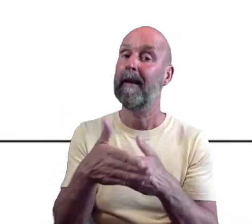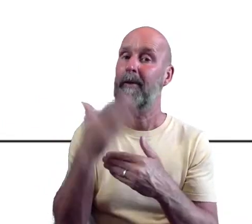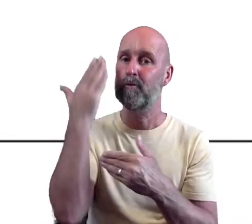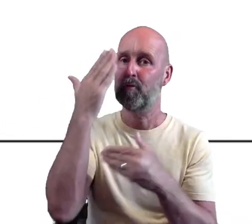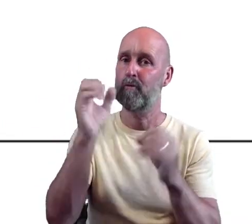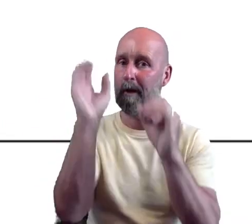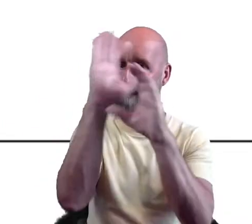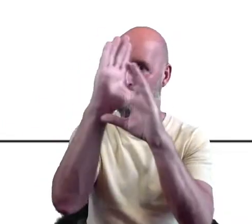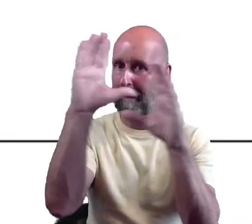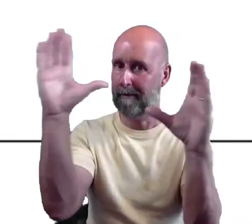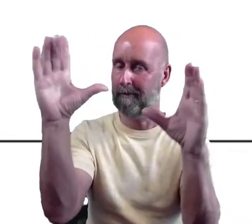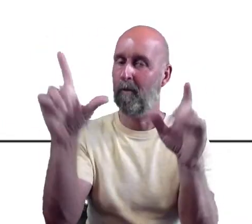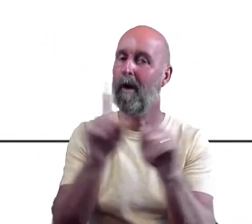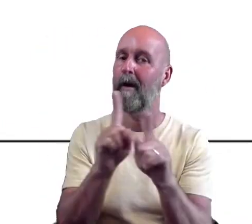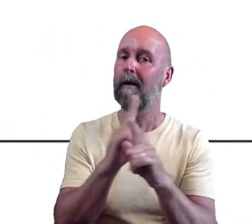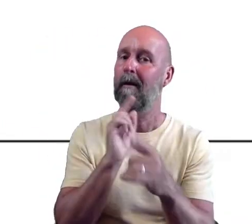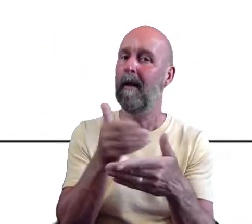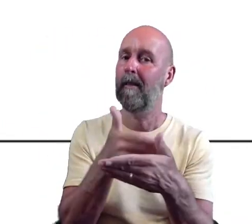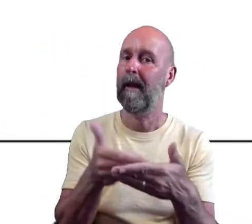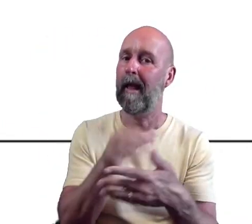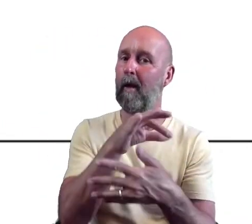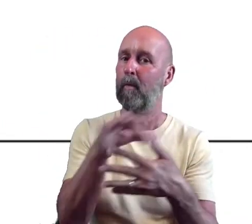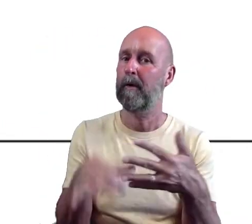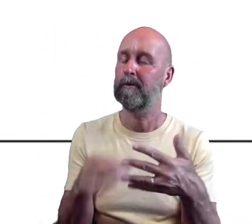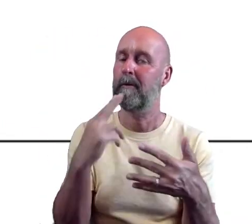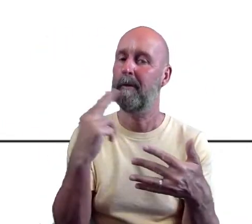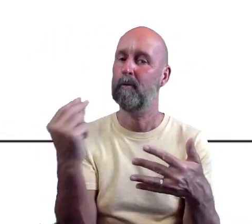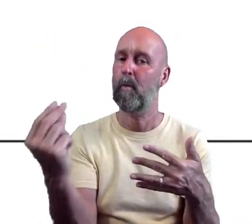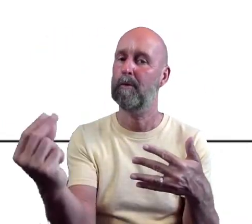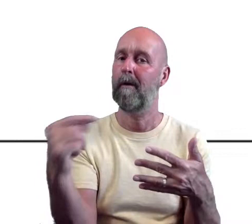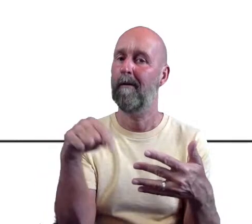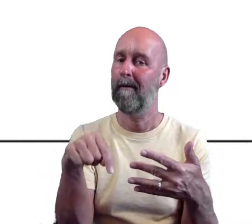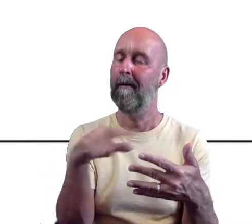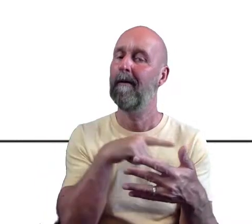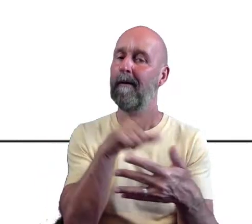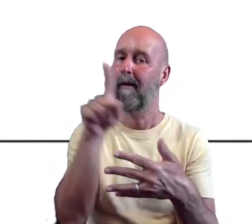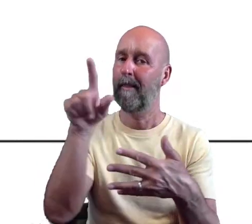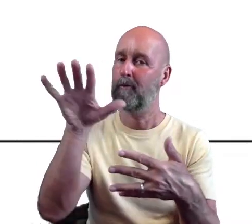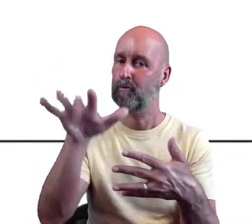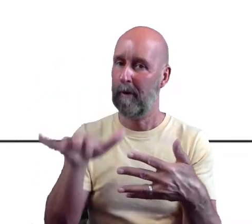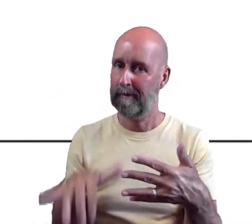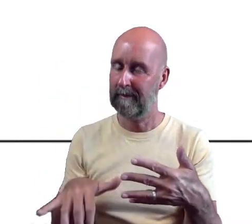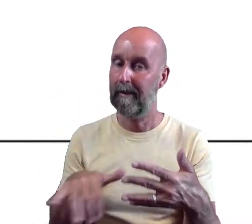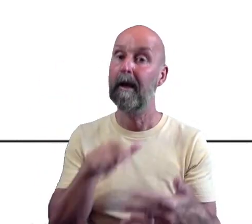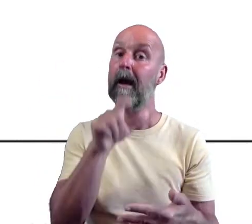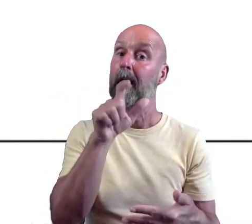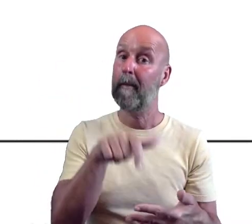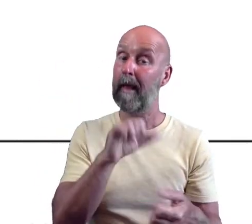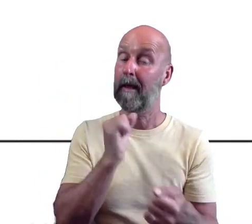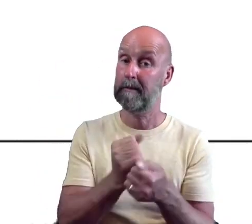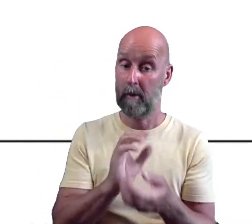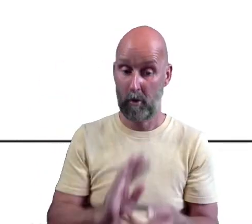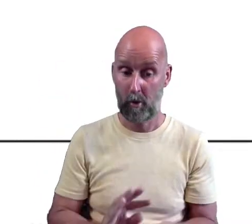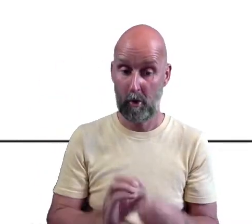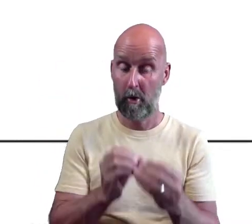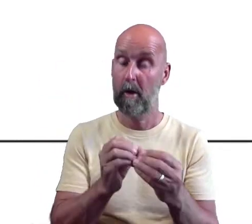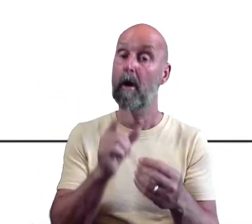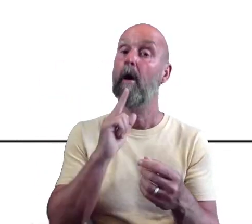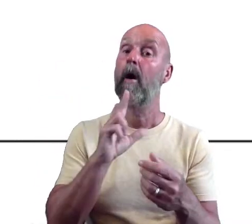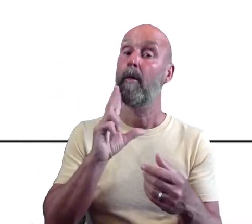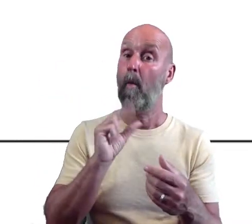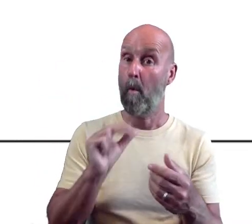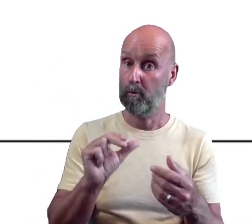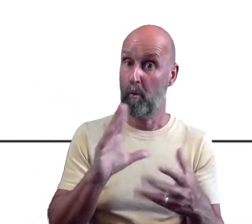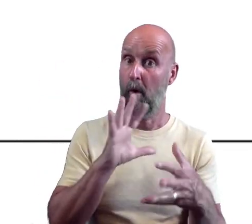metaphorical language that's used in the audio diary scripts meant that when players perceived connections between the audio and their surroundings,